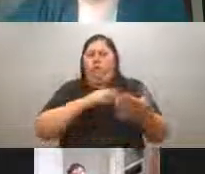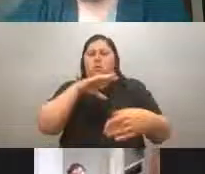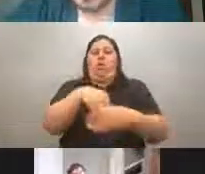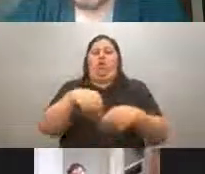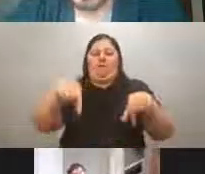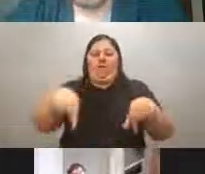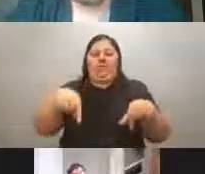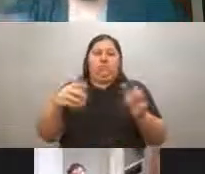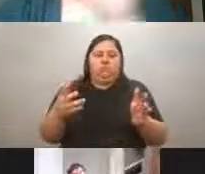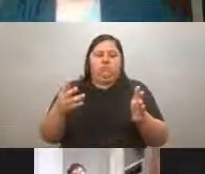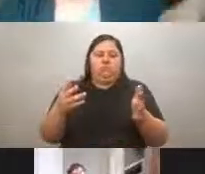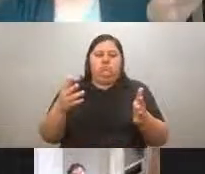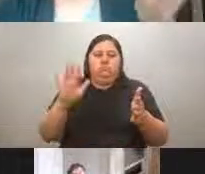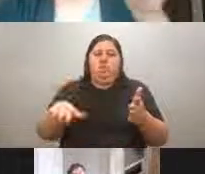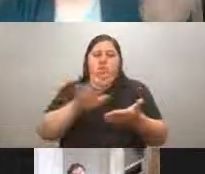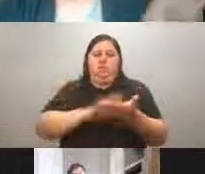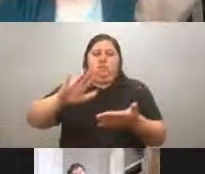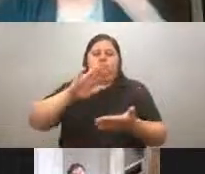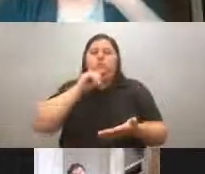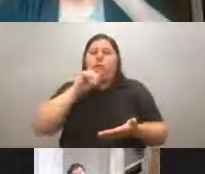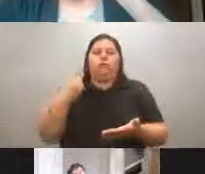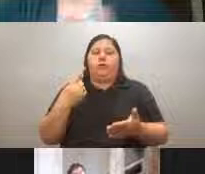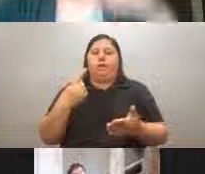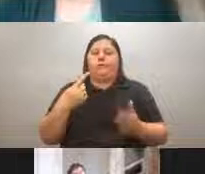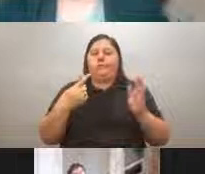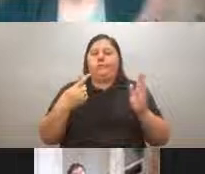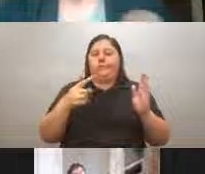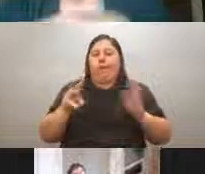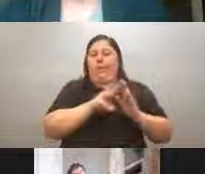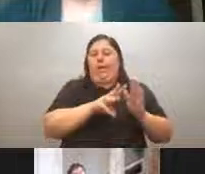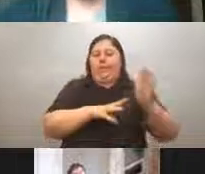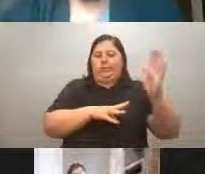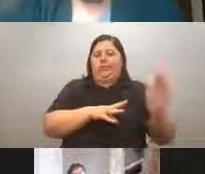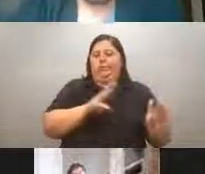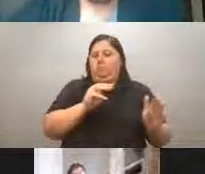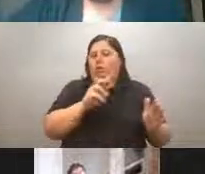that will be at the campus that are not just that are beyond just the mural project itself.